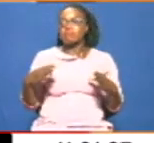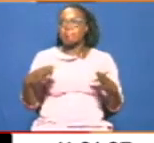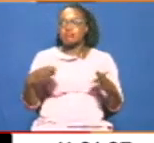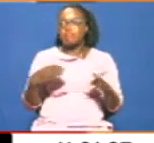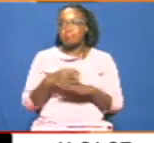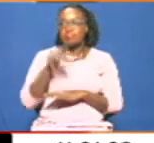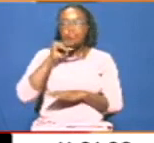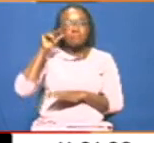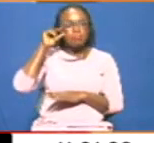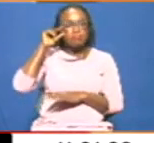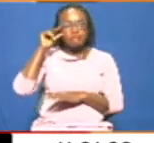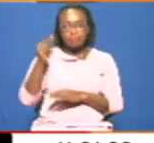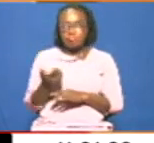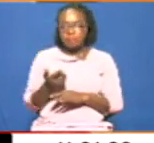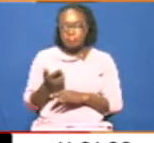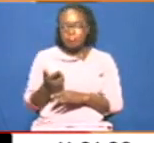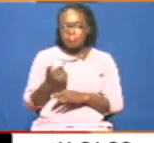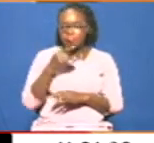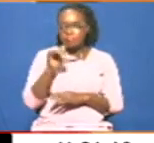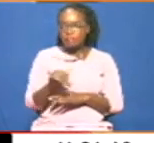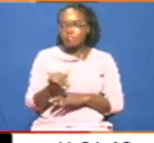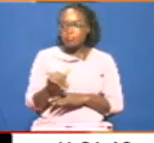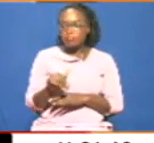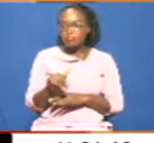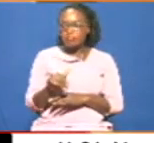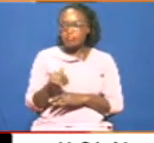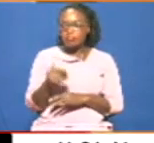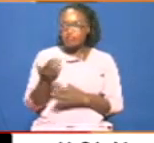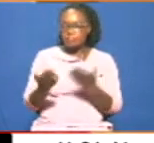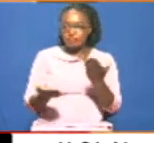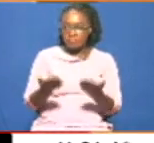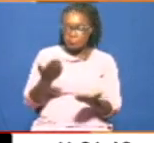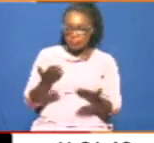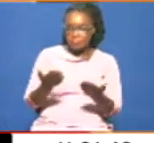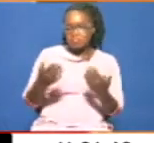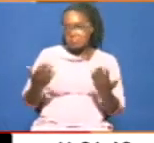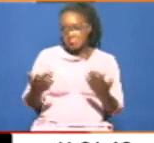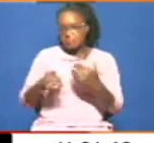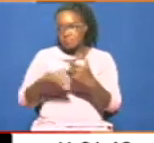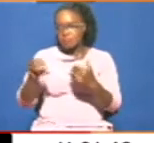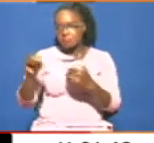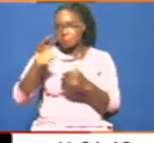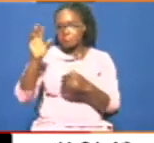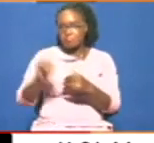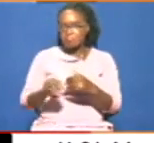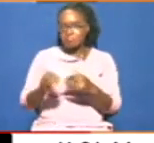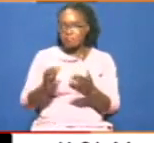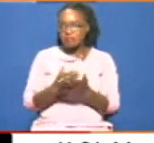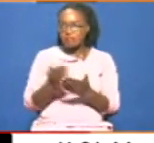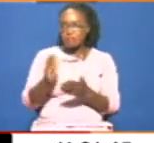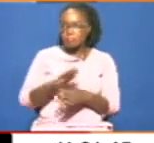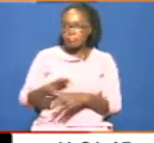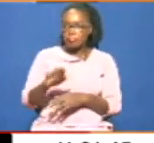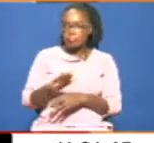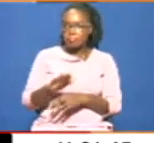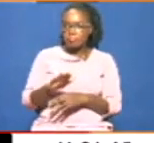gender, so that it's 50-50 or even 60% in some cases are inclining towards women.